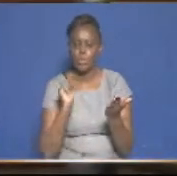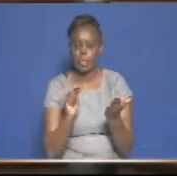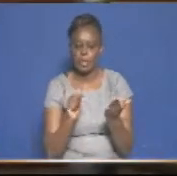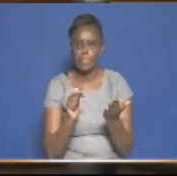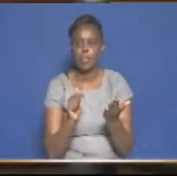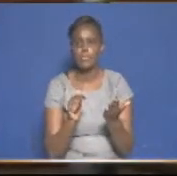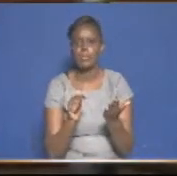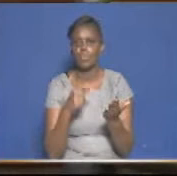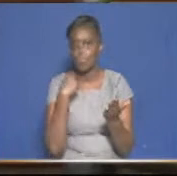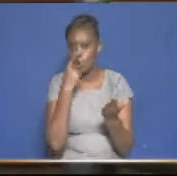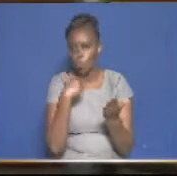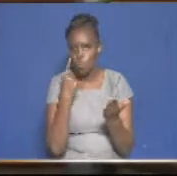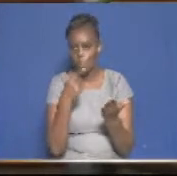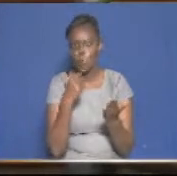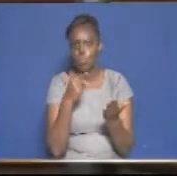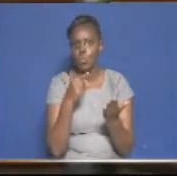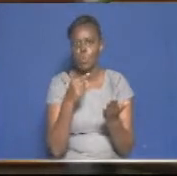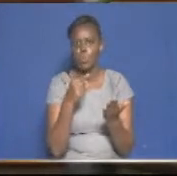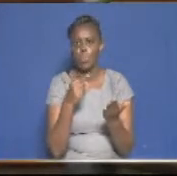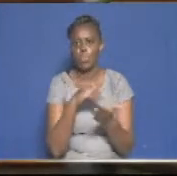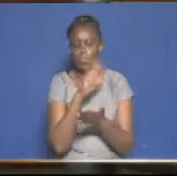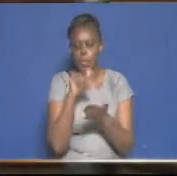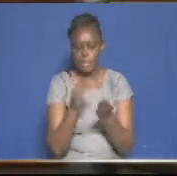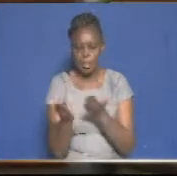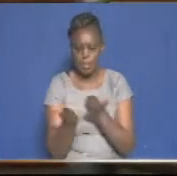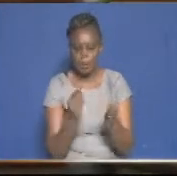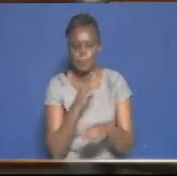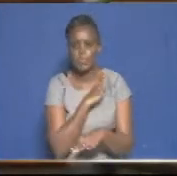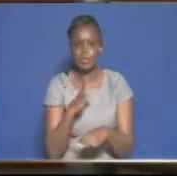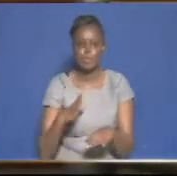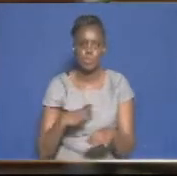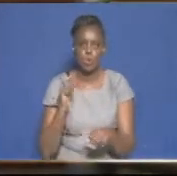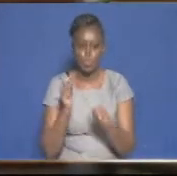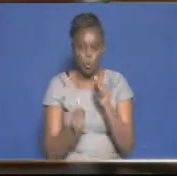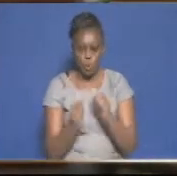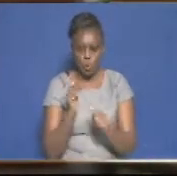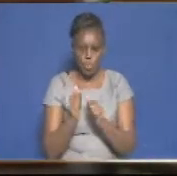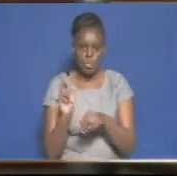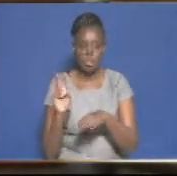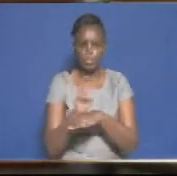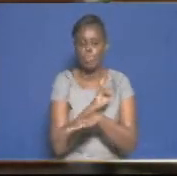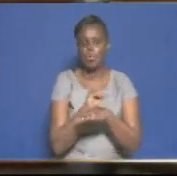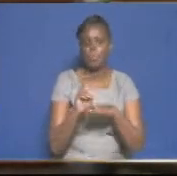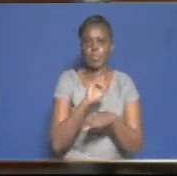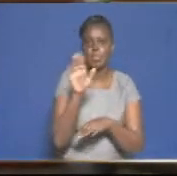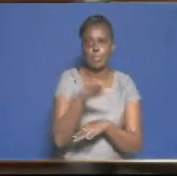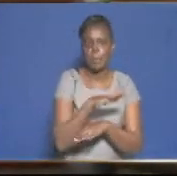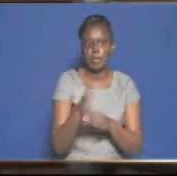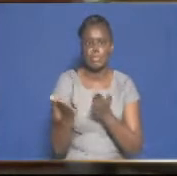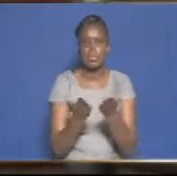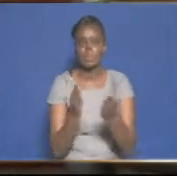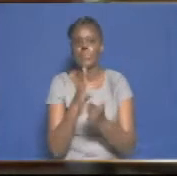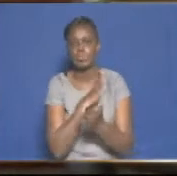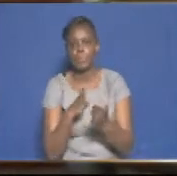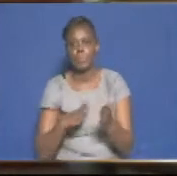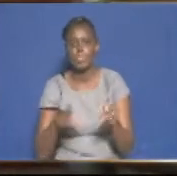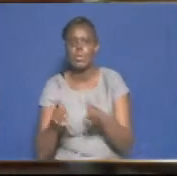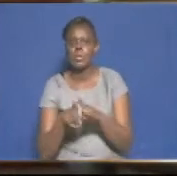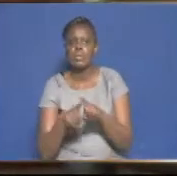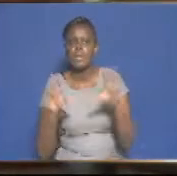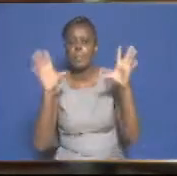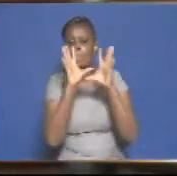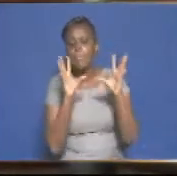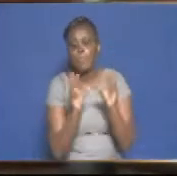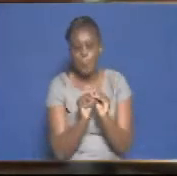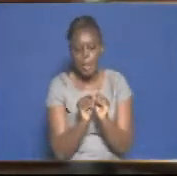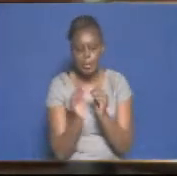the Facility and Services Committee that should oversight Parliamentary Service Commission. Even their budget, they should be